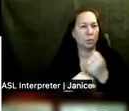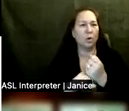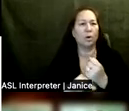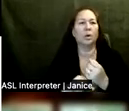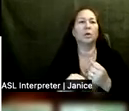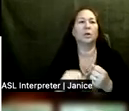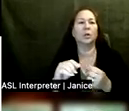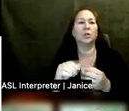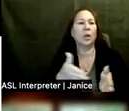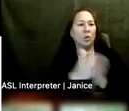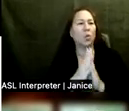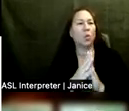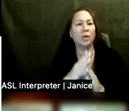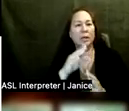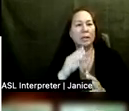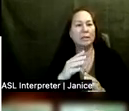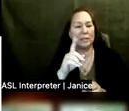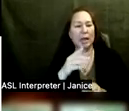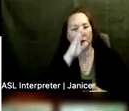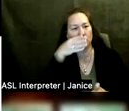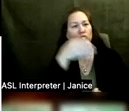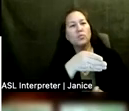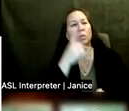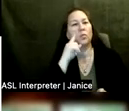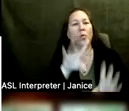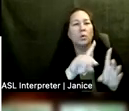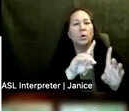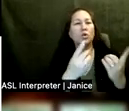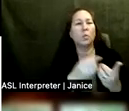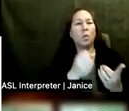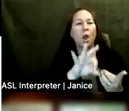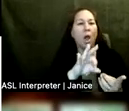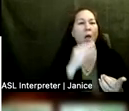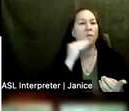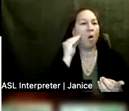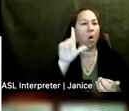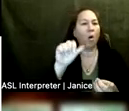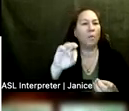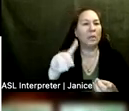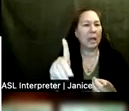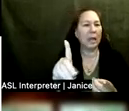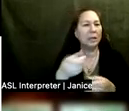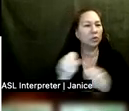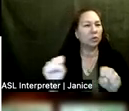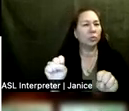discretion when it comes to immigration relief. So a worker